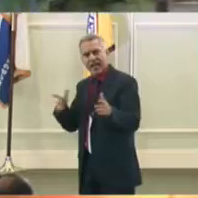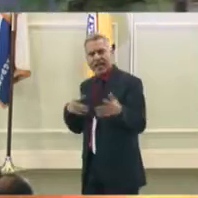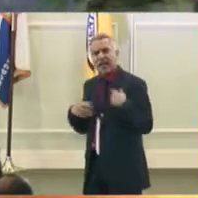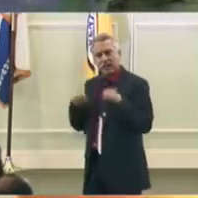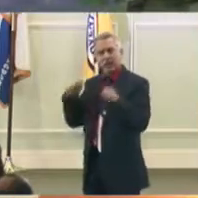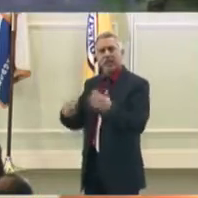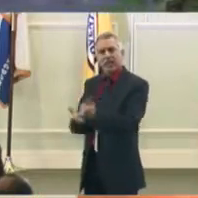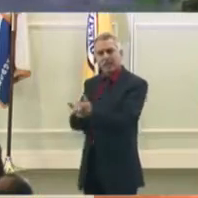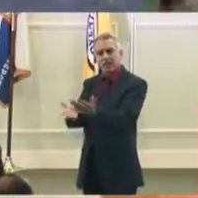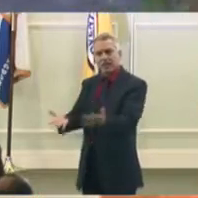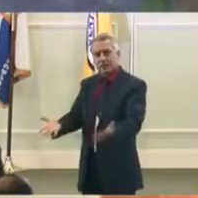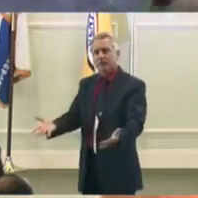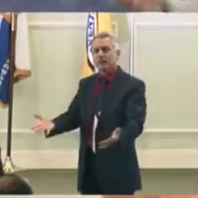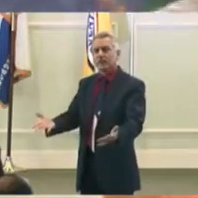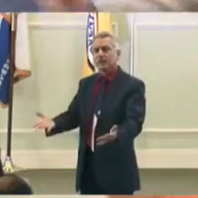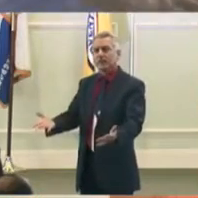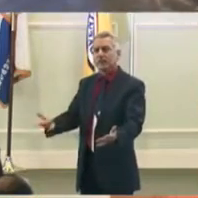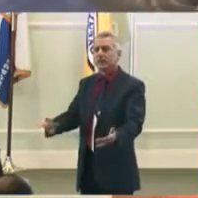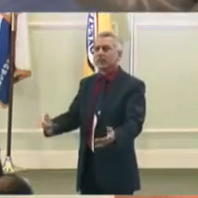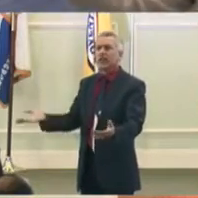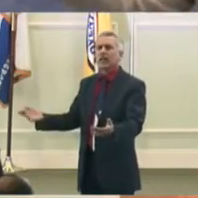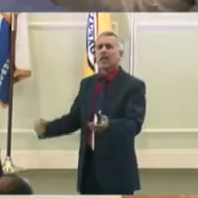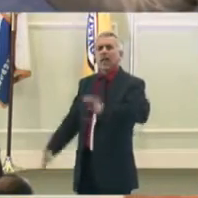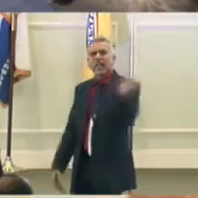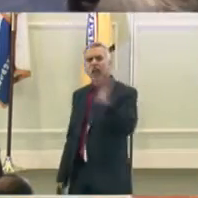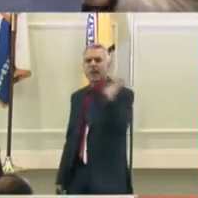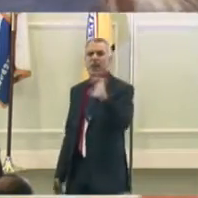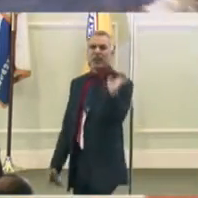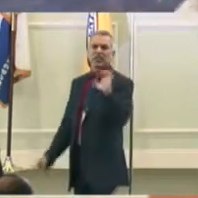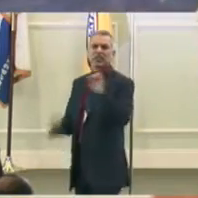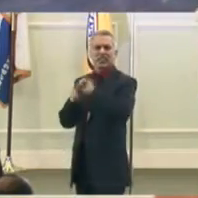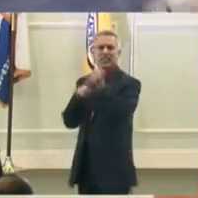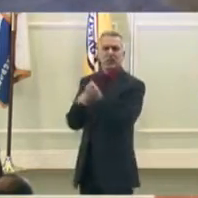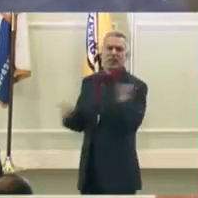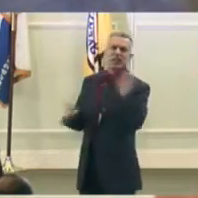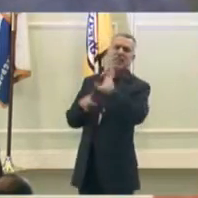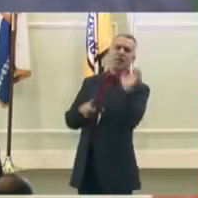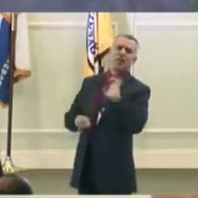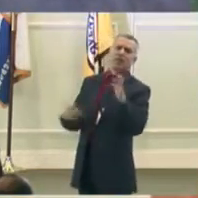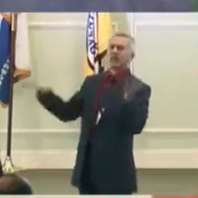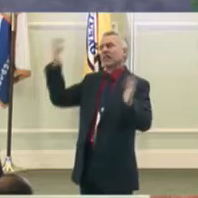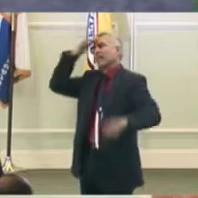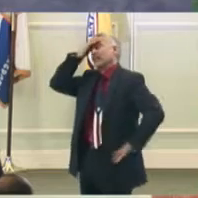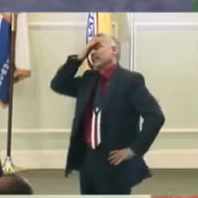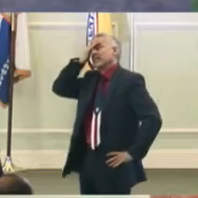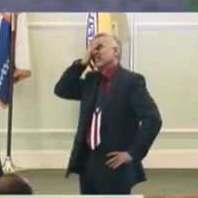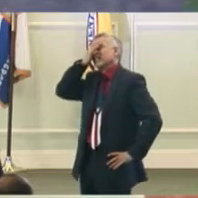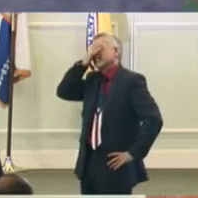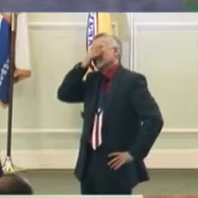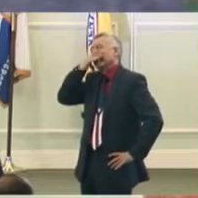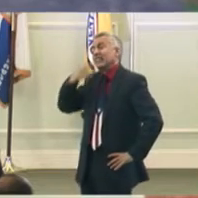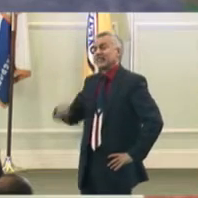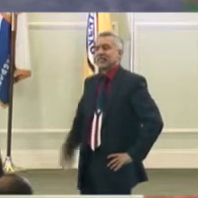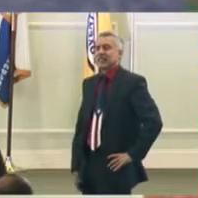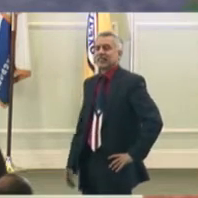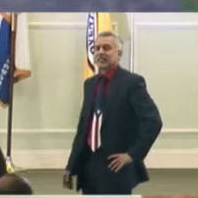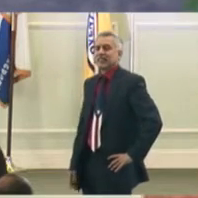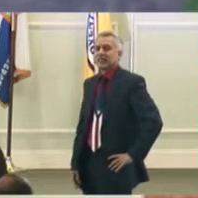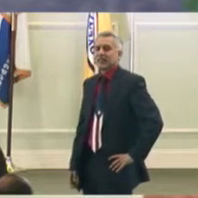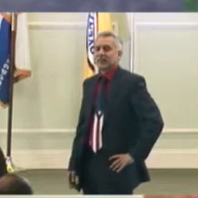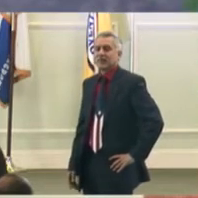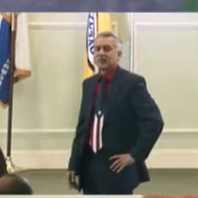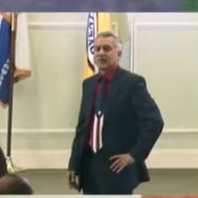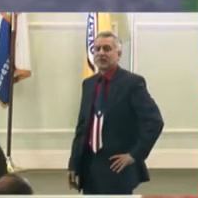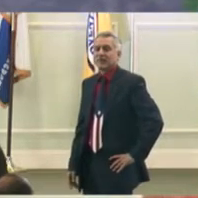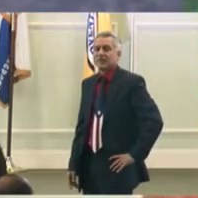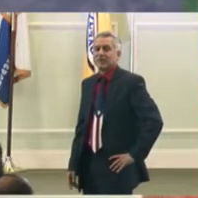Now, eventually, because the guy keeps coming, he gives. He says, oh, I got to give. Okay, I got to get rid of you. So I want you to go away. I want you to